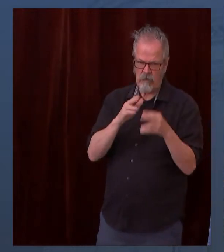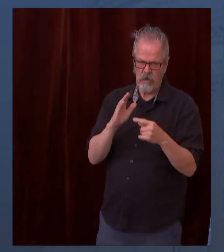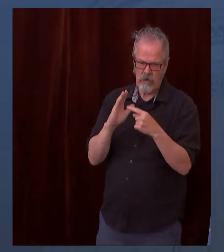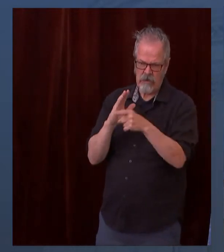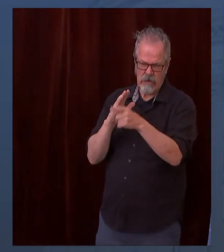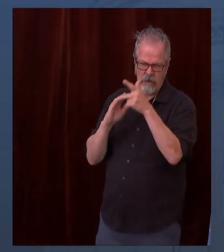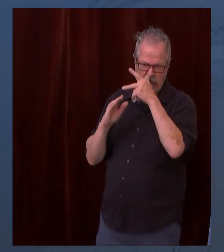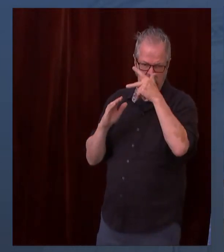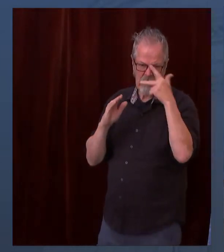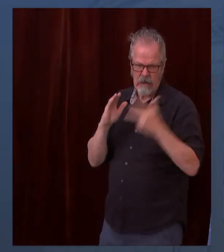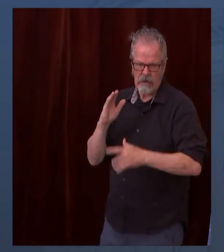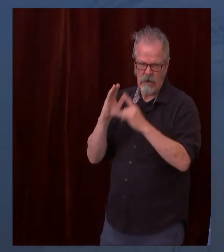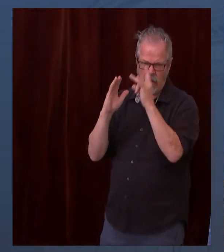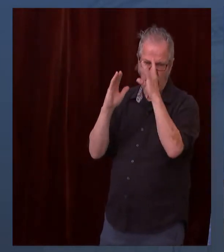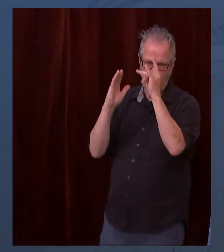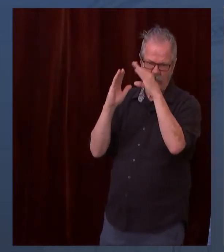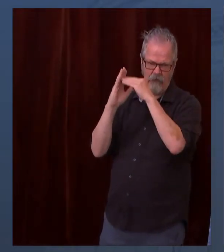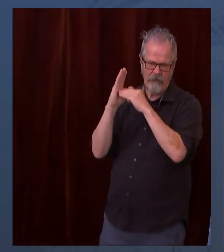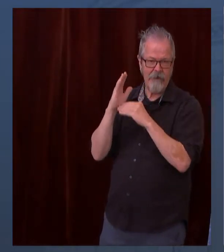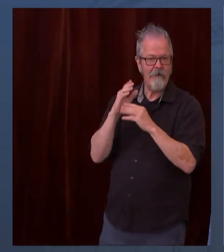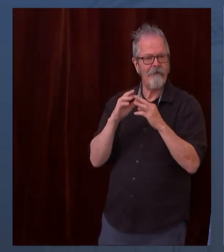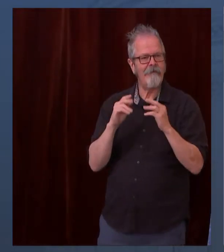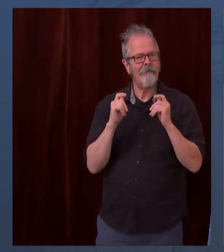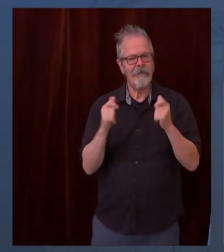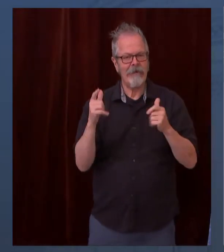Thank you. Jim,